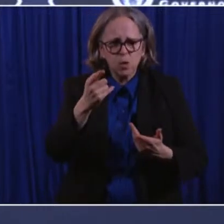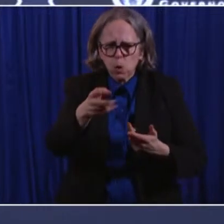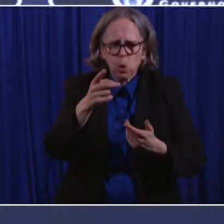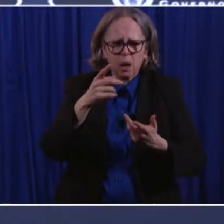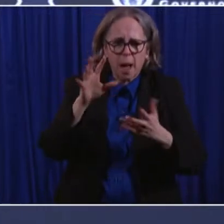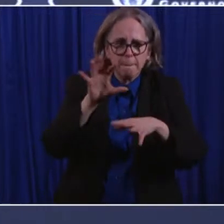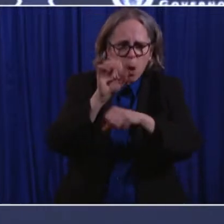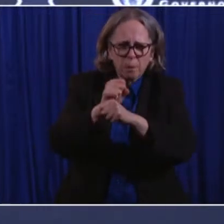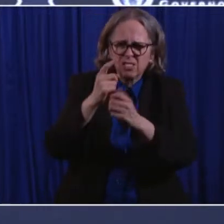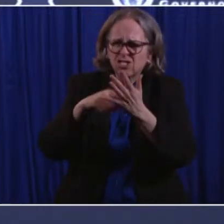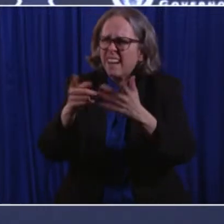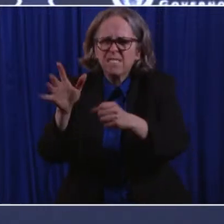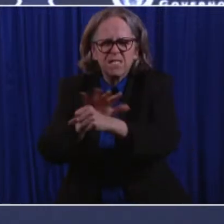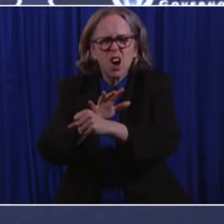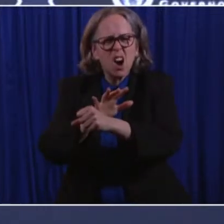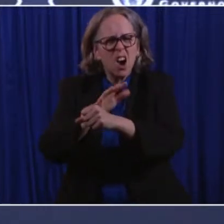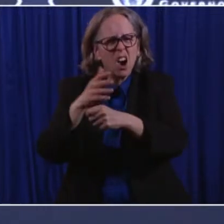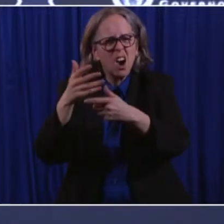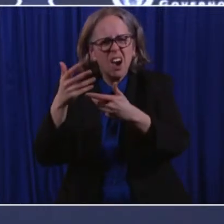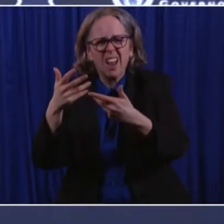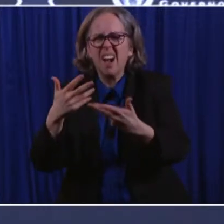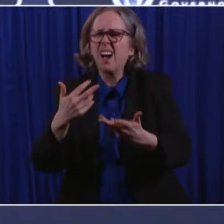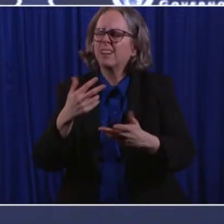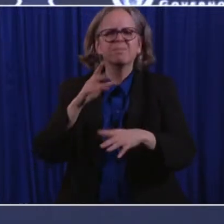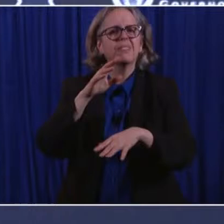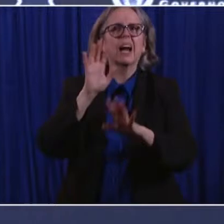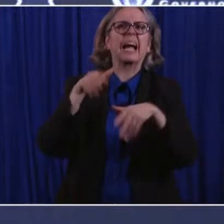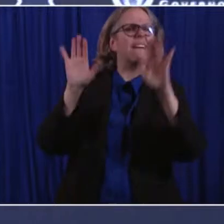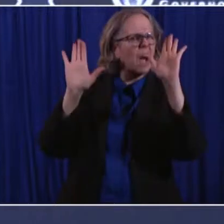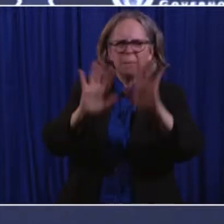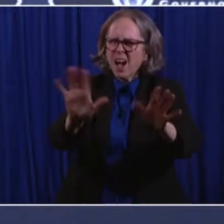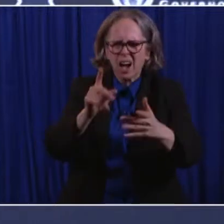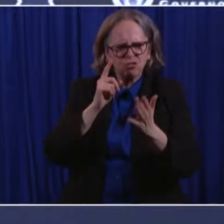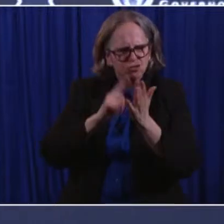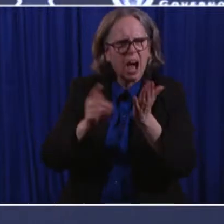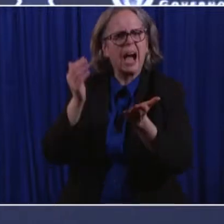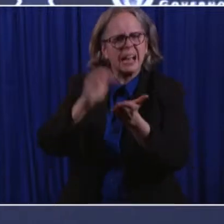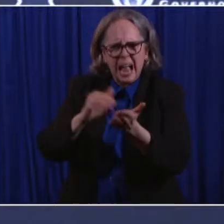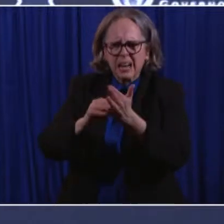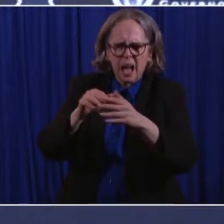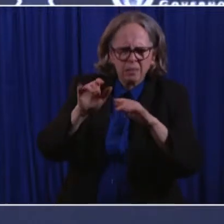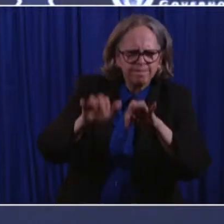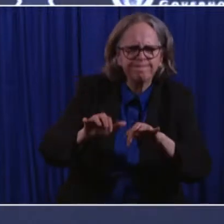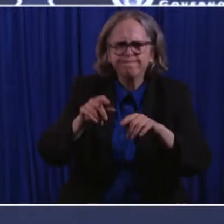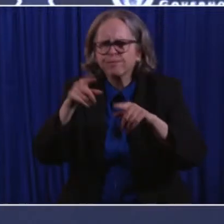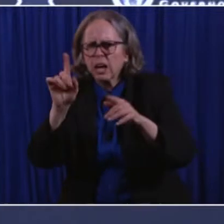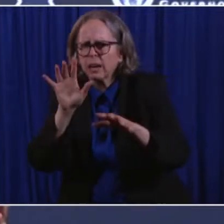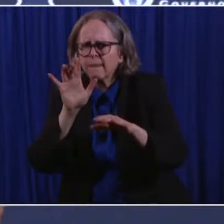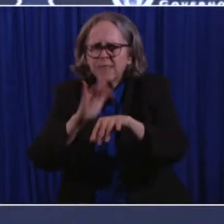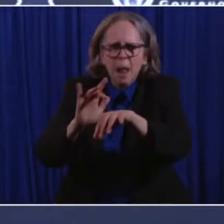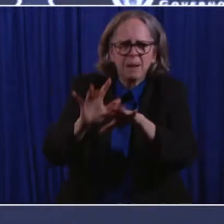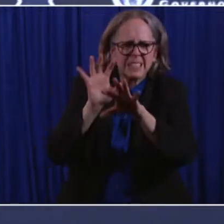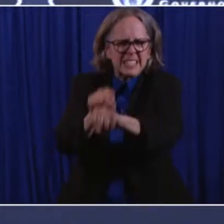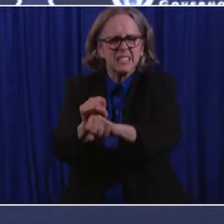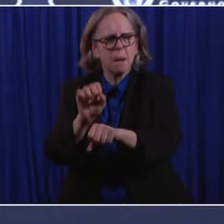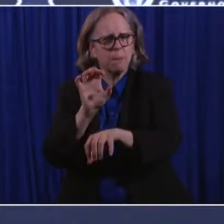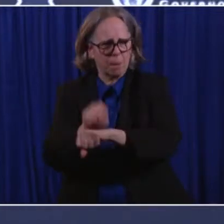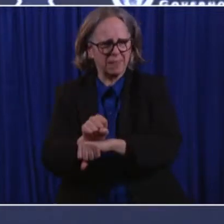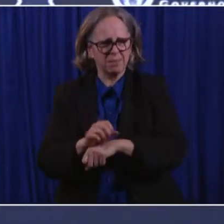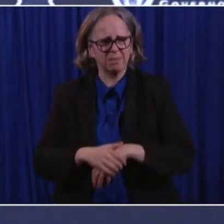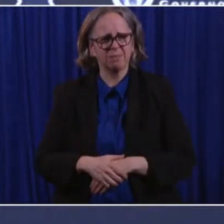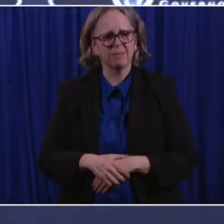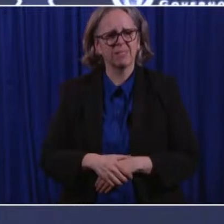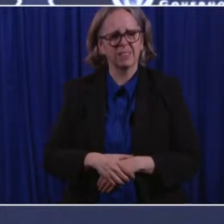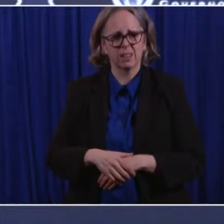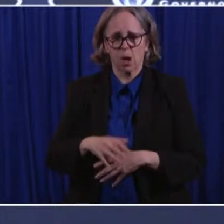actually added every single day. So there's been some held back for our community partners to reach out to underserved populations, but